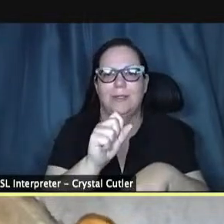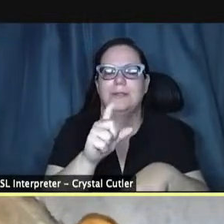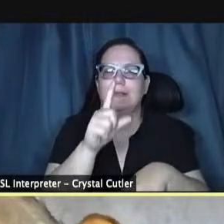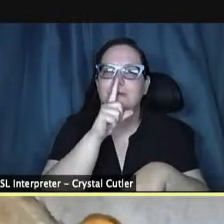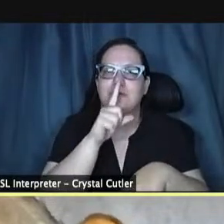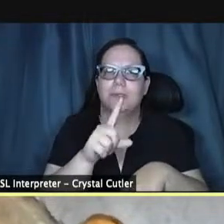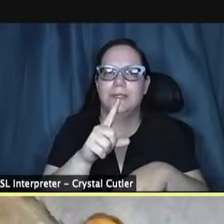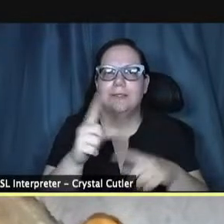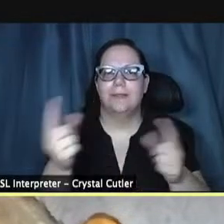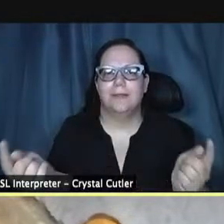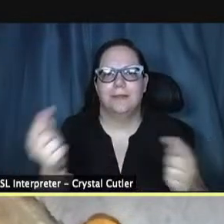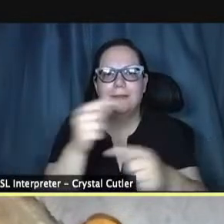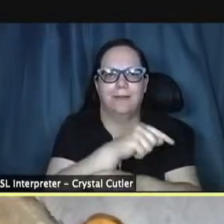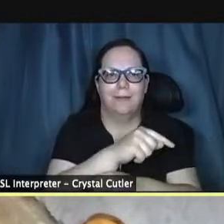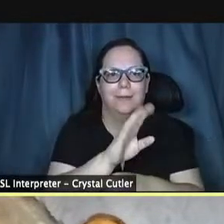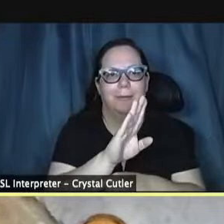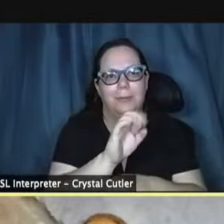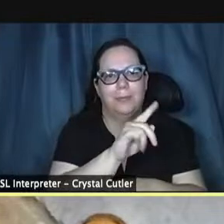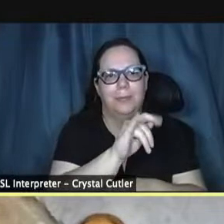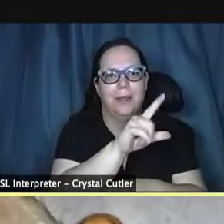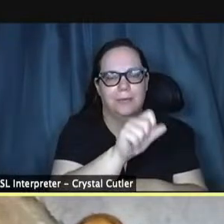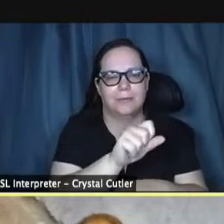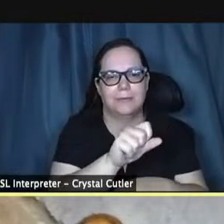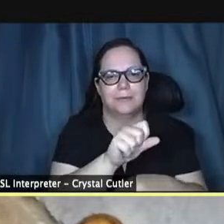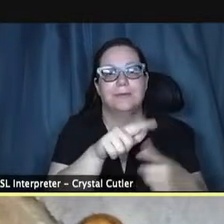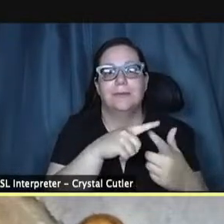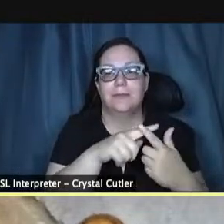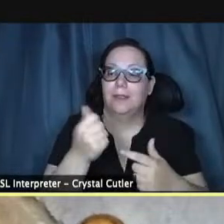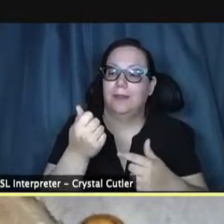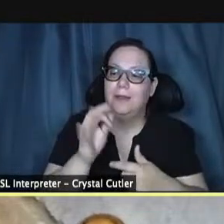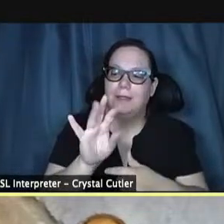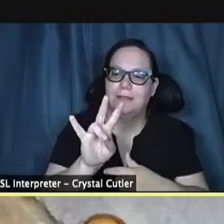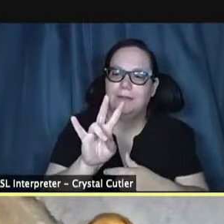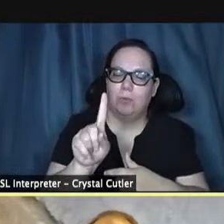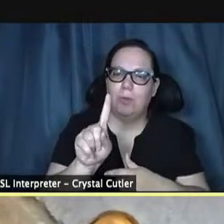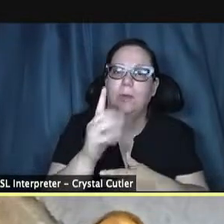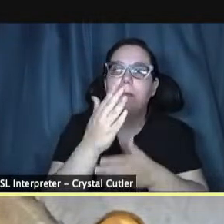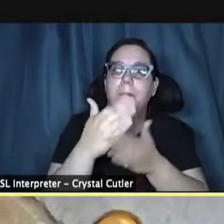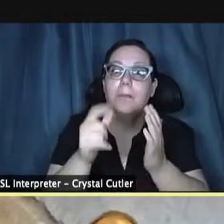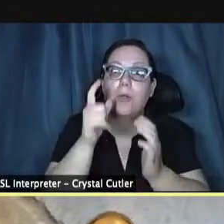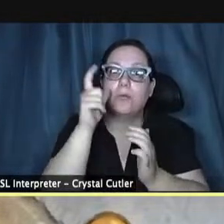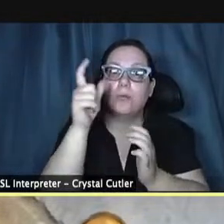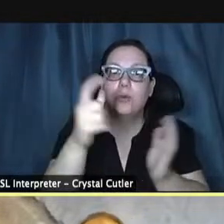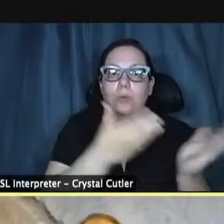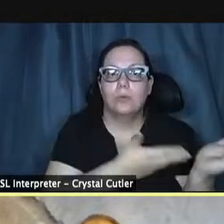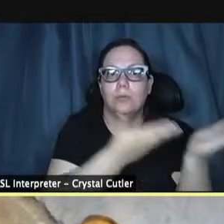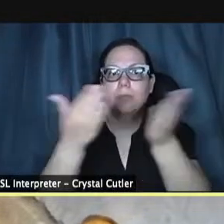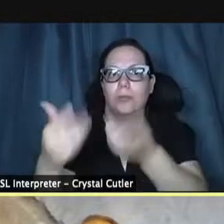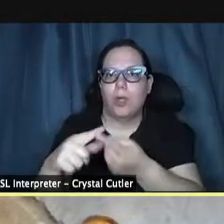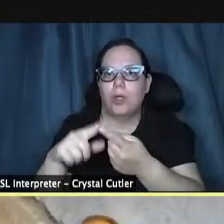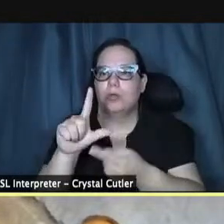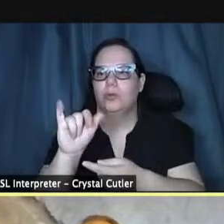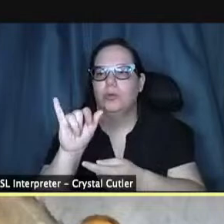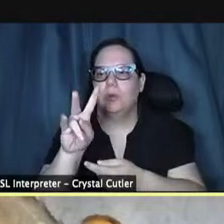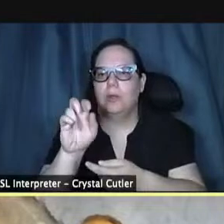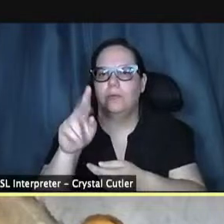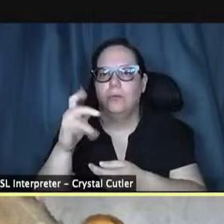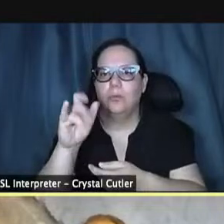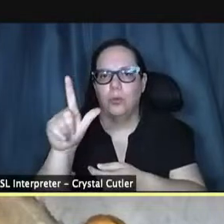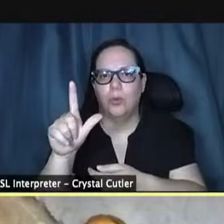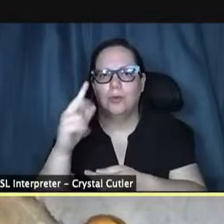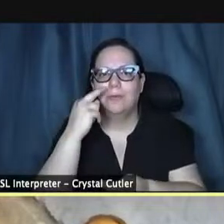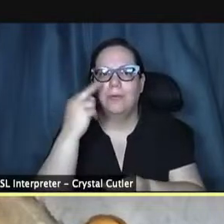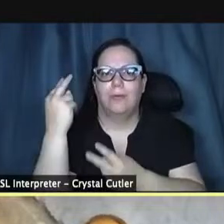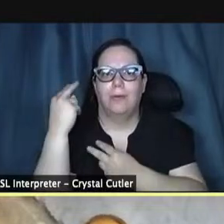piece of a new world, the moon, came to Liverpool. And so it was that the 8-year-old me was pressing his nose against the glass